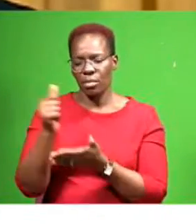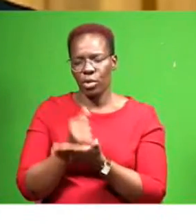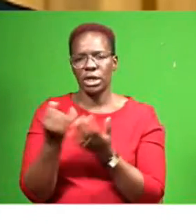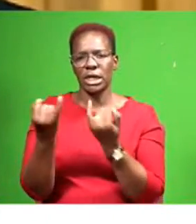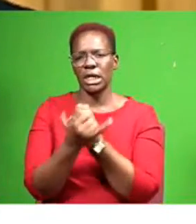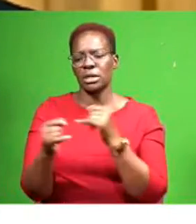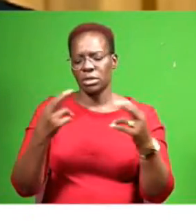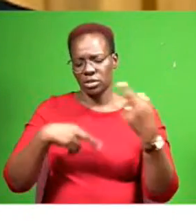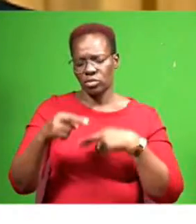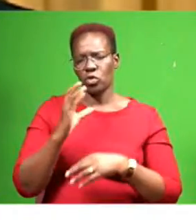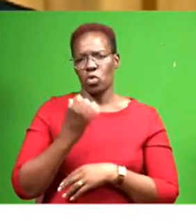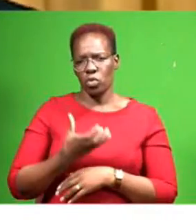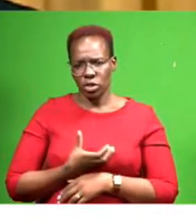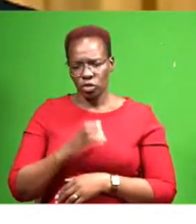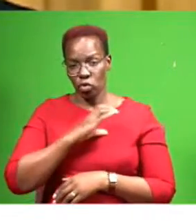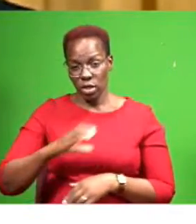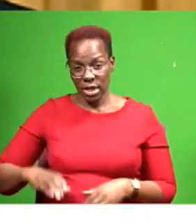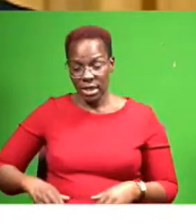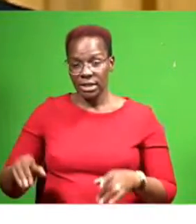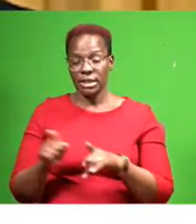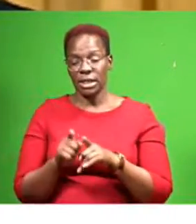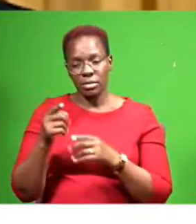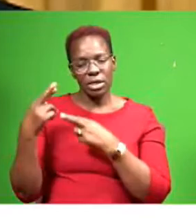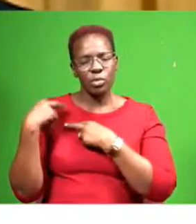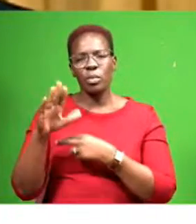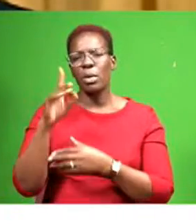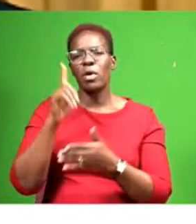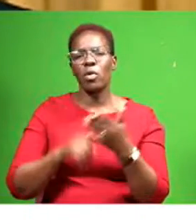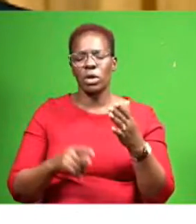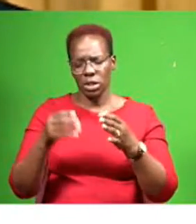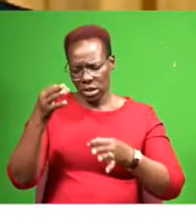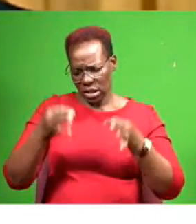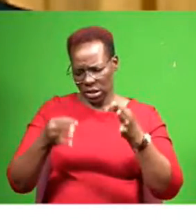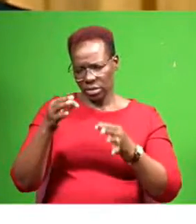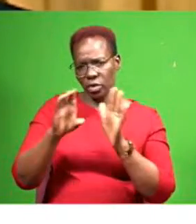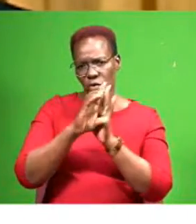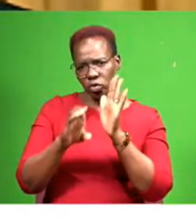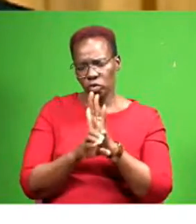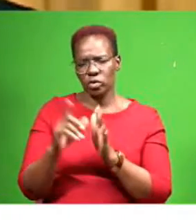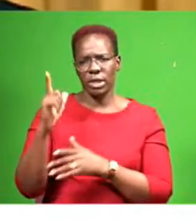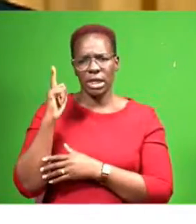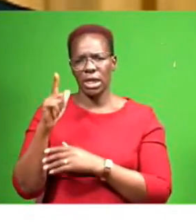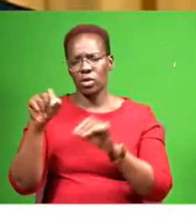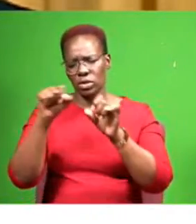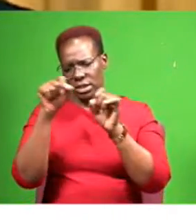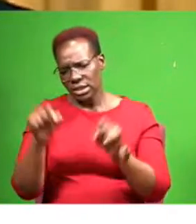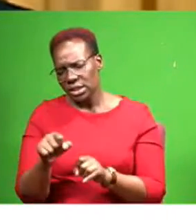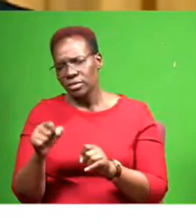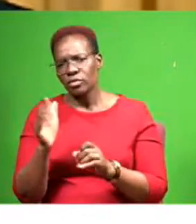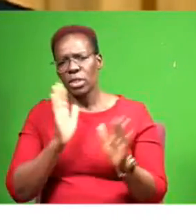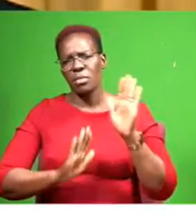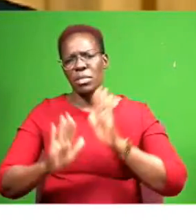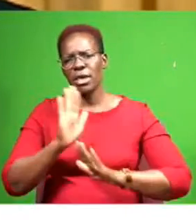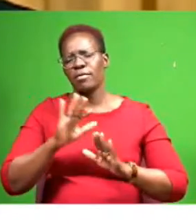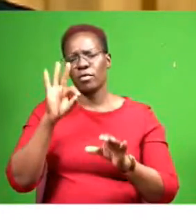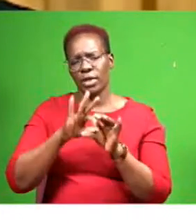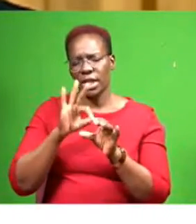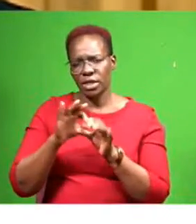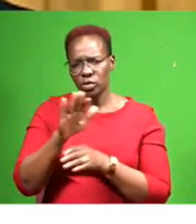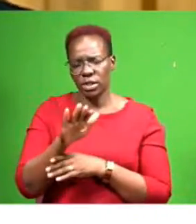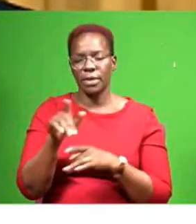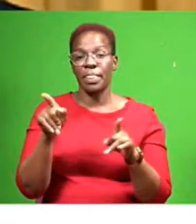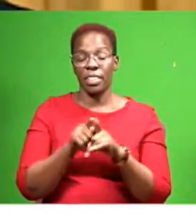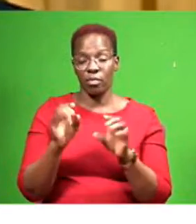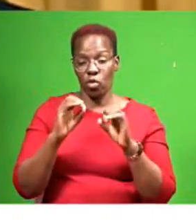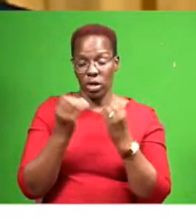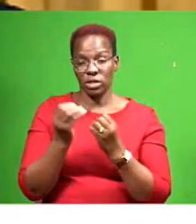under the Commissions of Inquiry Act, whose mandate included examining the constitutional and legal framework for the conduct of elections, the organization